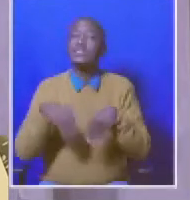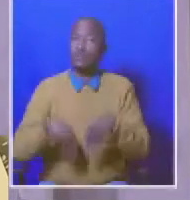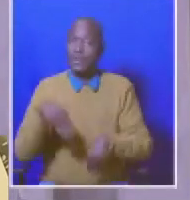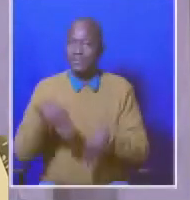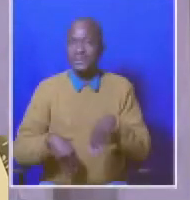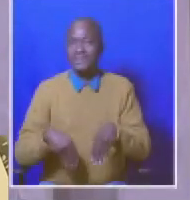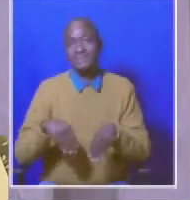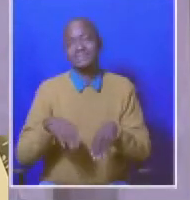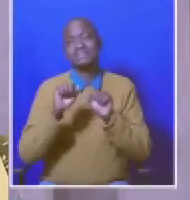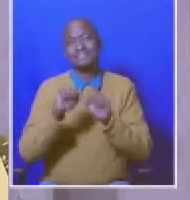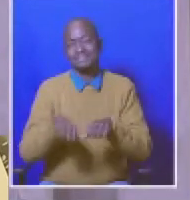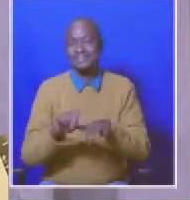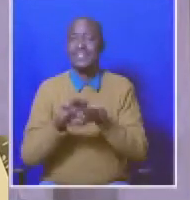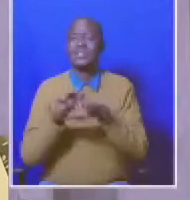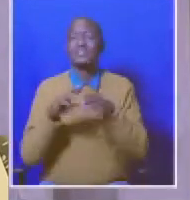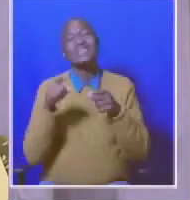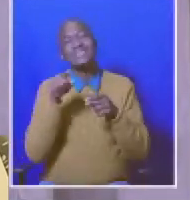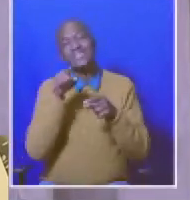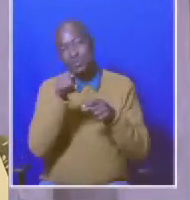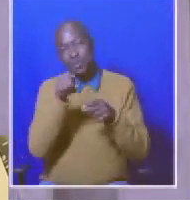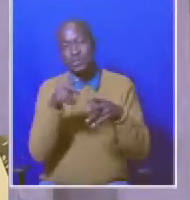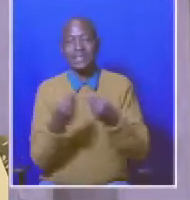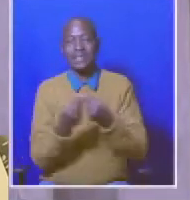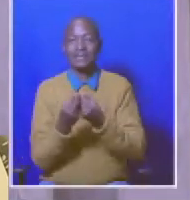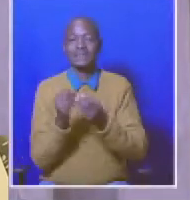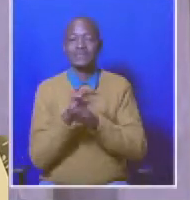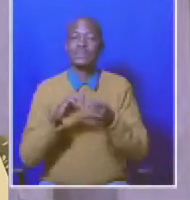are definitely addressing,